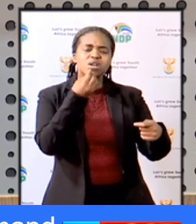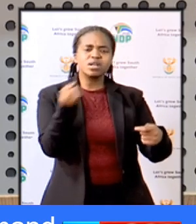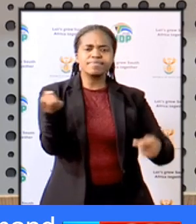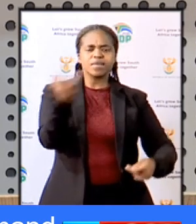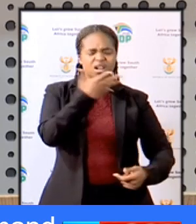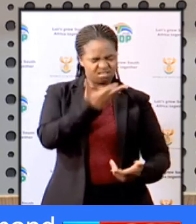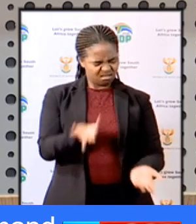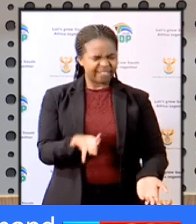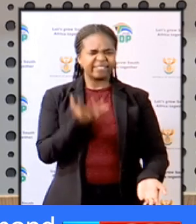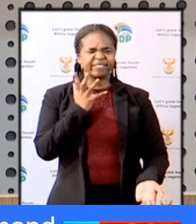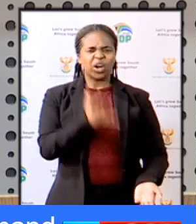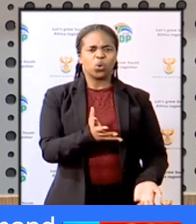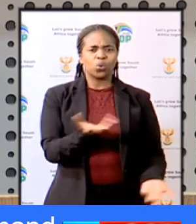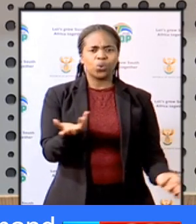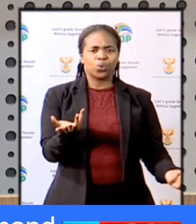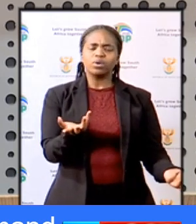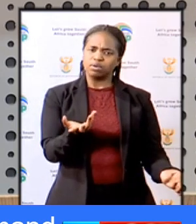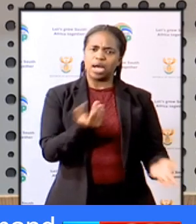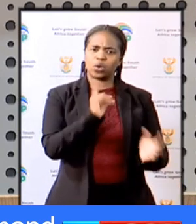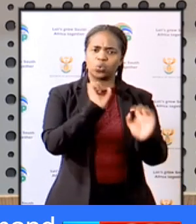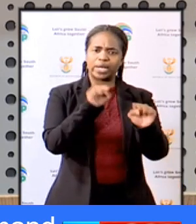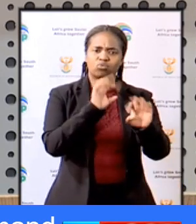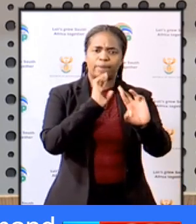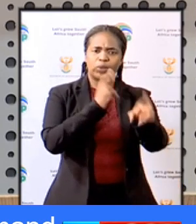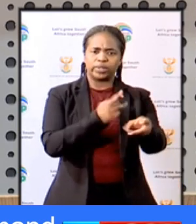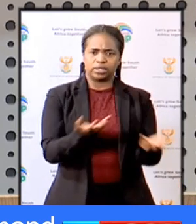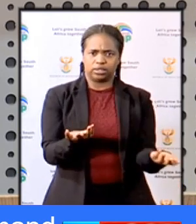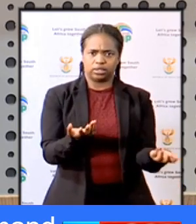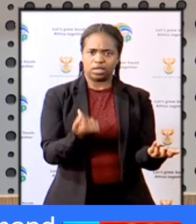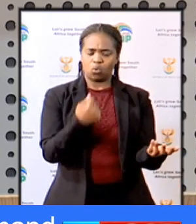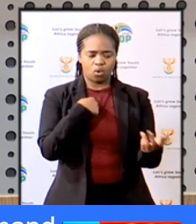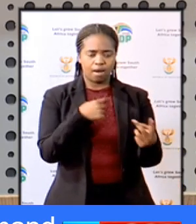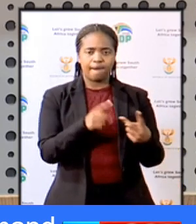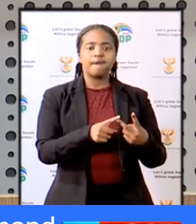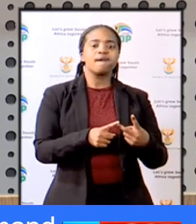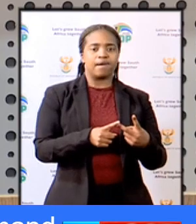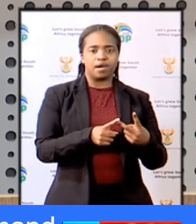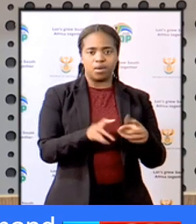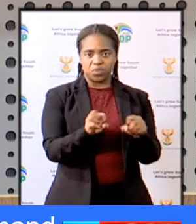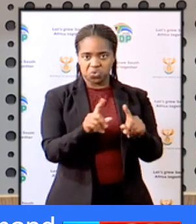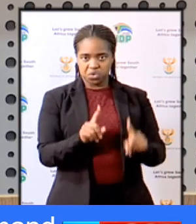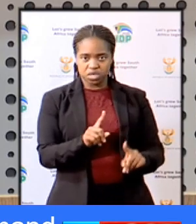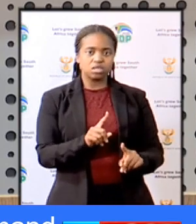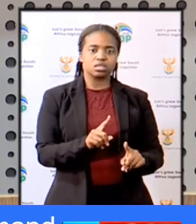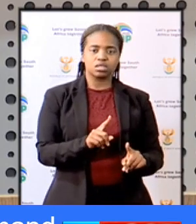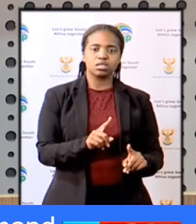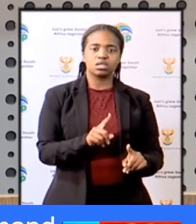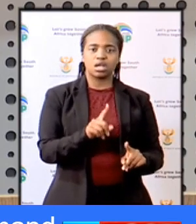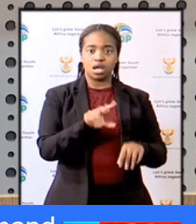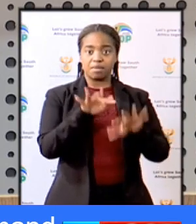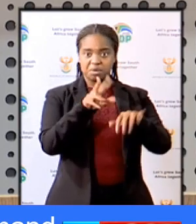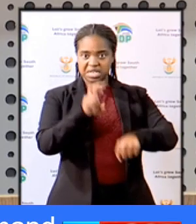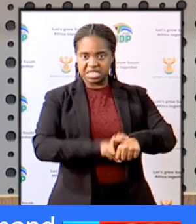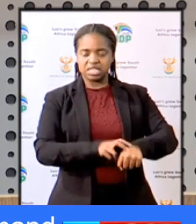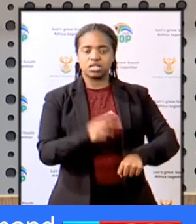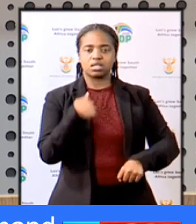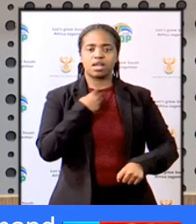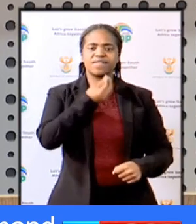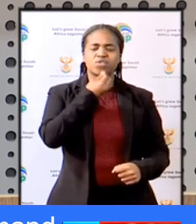to act against companies and middlemen who seek to exploit a temporary shortage by